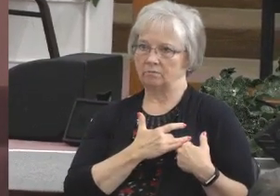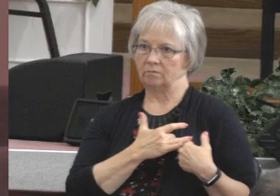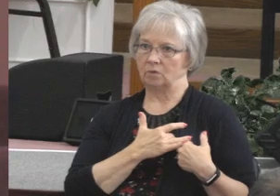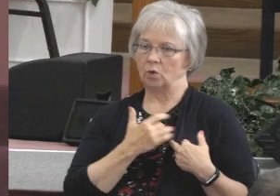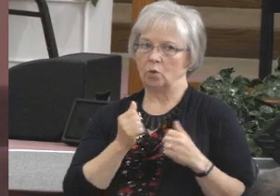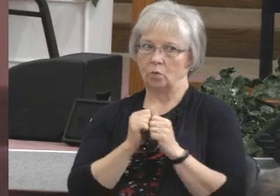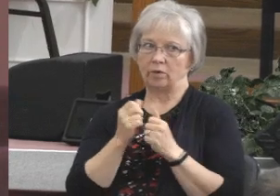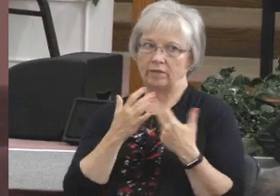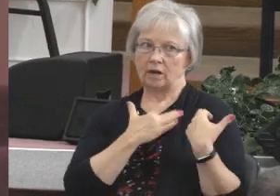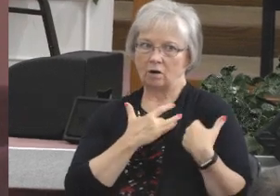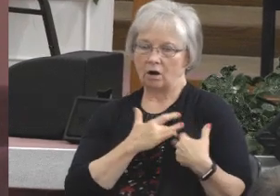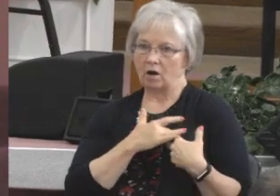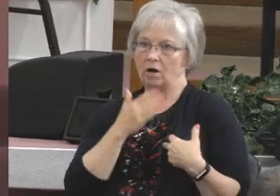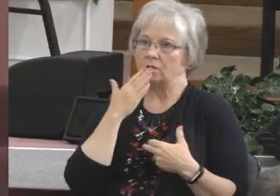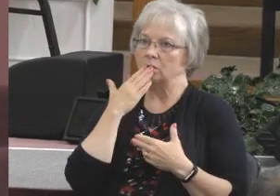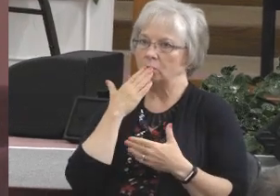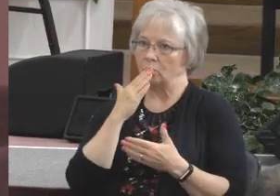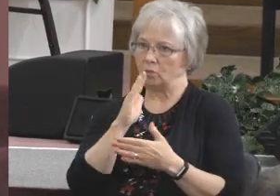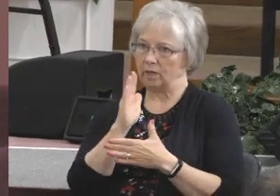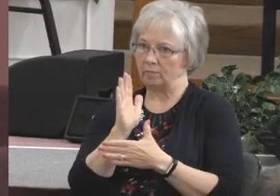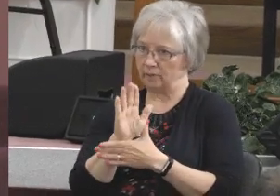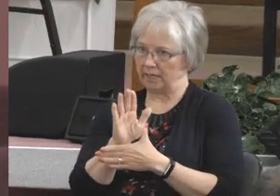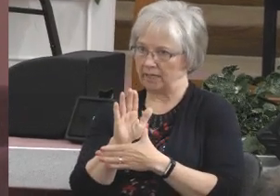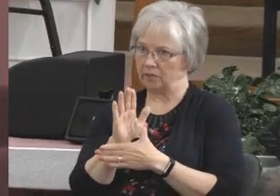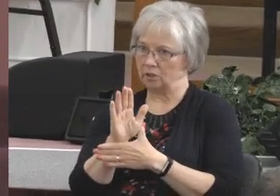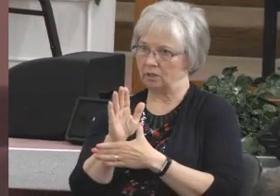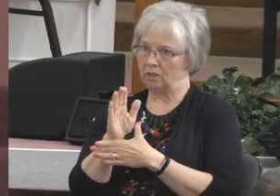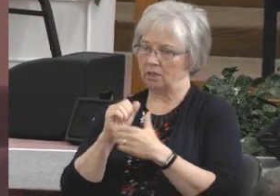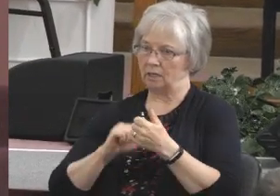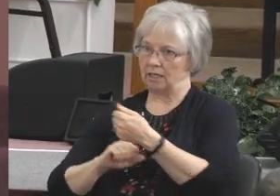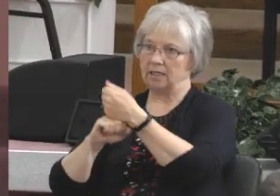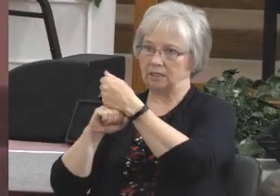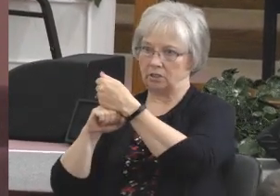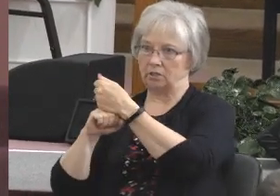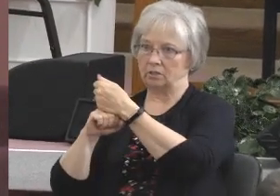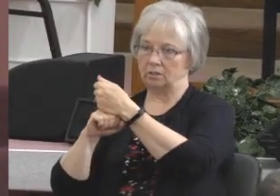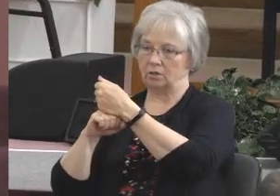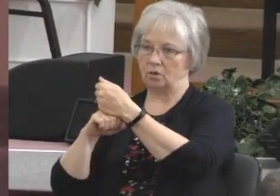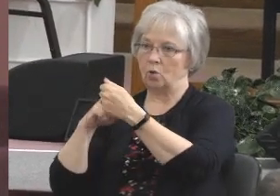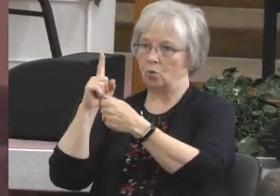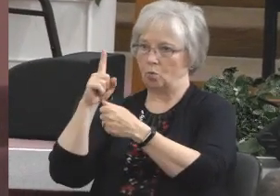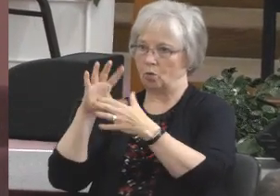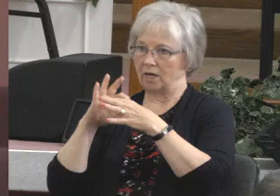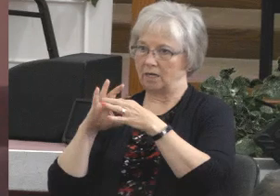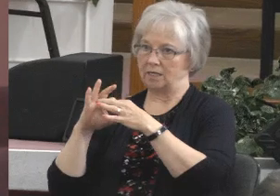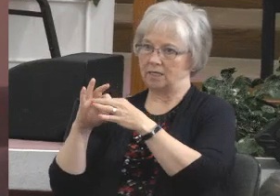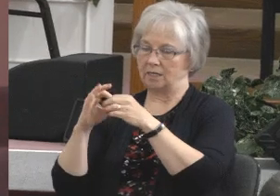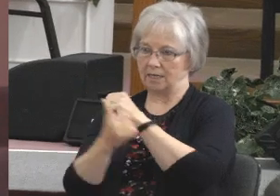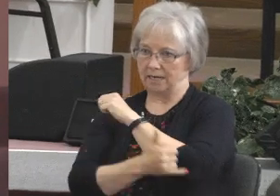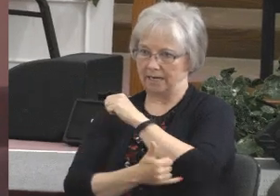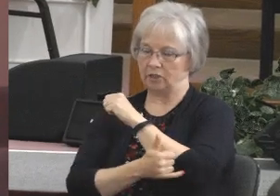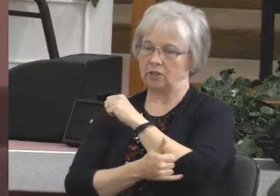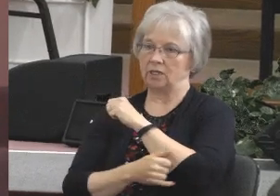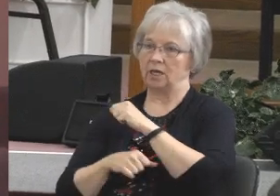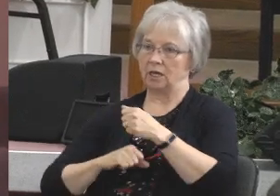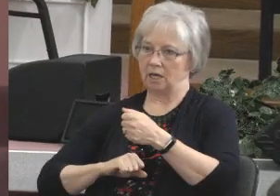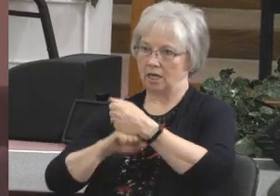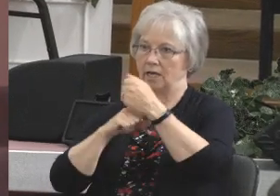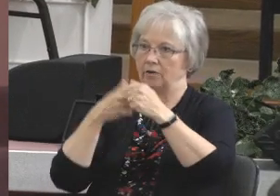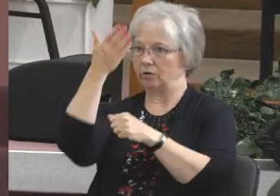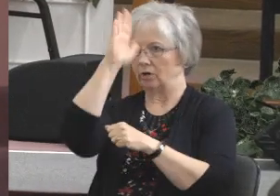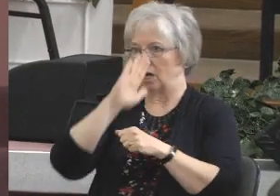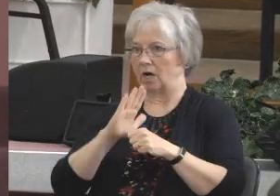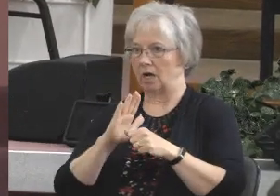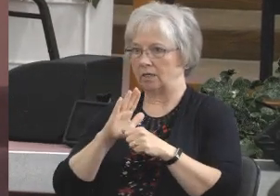States of America and to the republic for which it stands, one nation, under God, indivisible,